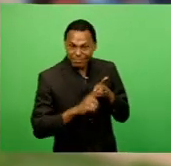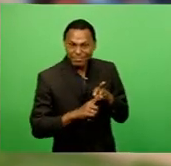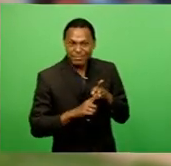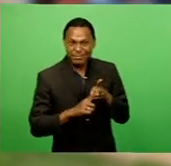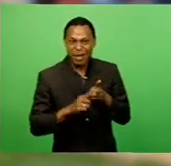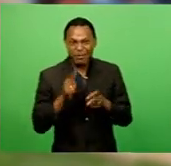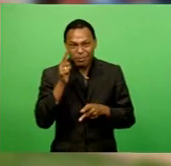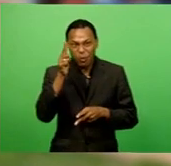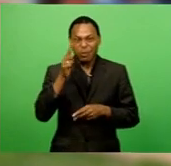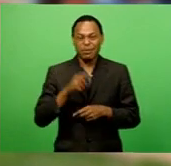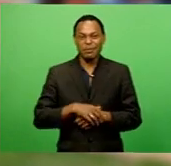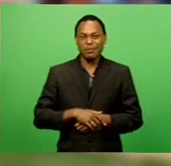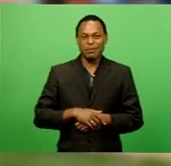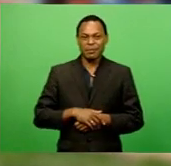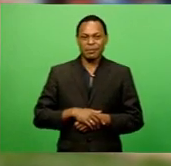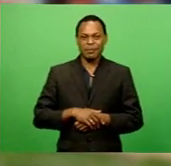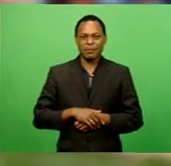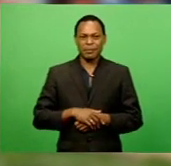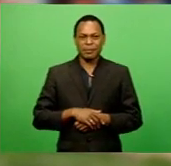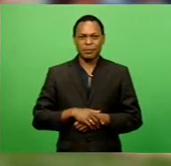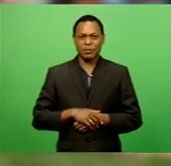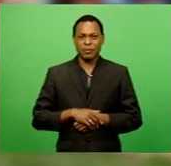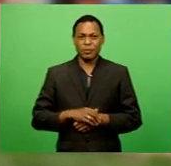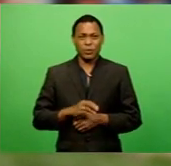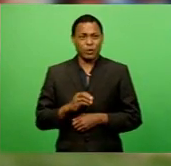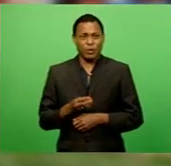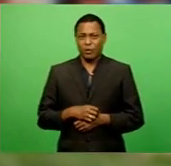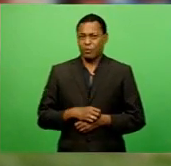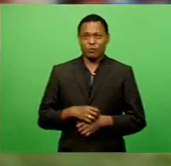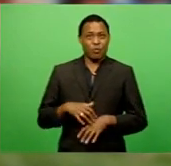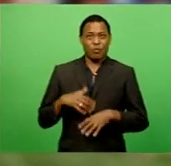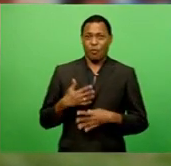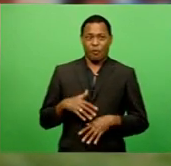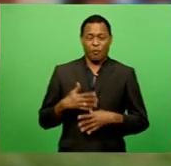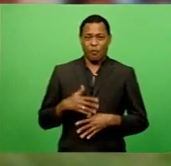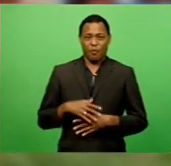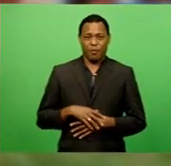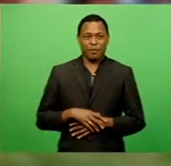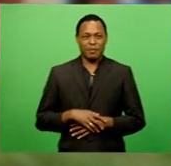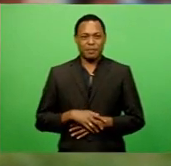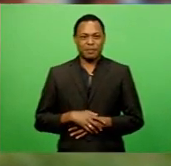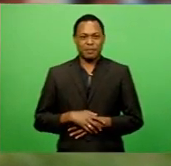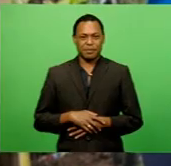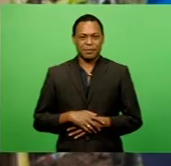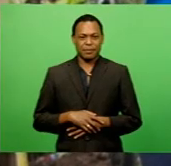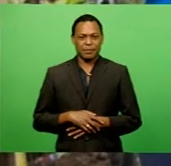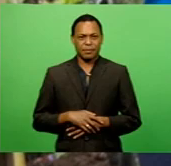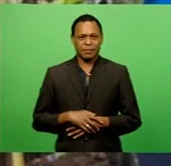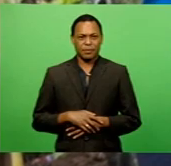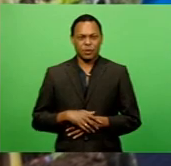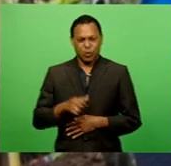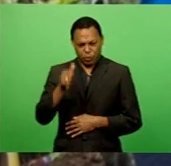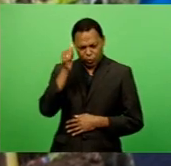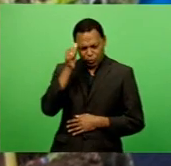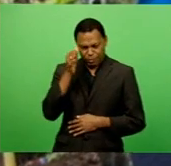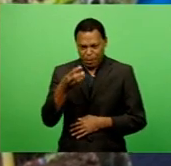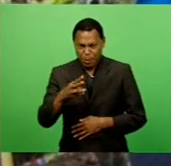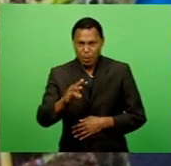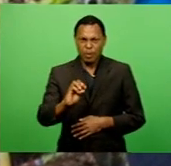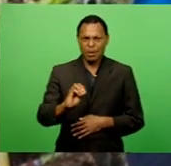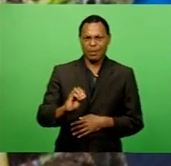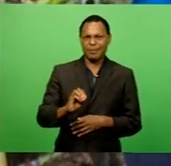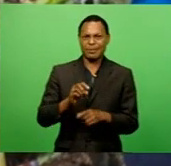on New Year's Eve. And I was so speechless about this award. I realized that after my 30 years of